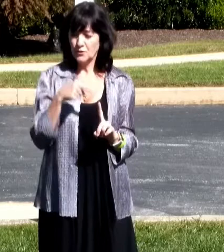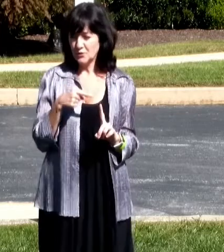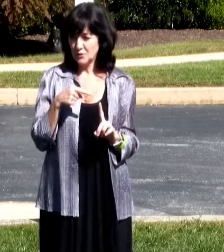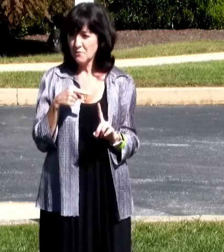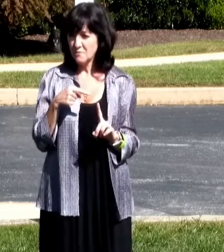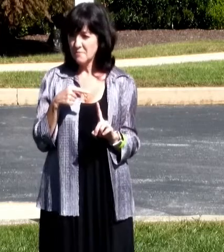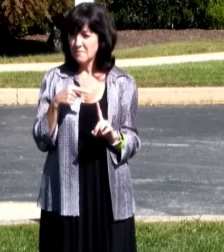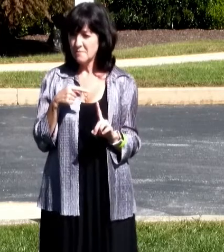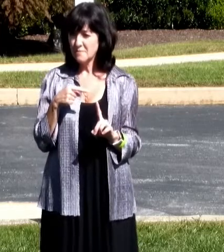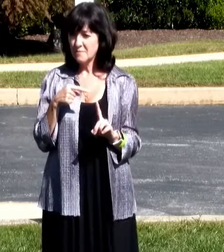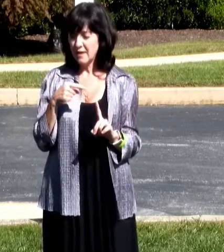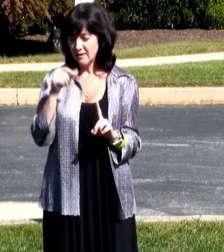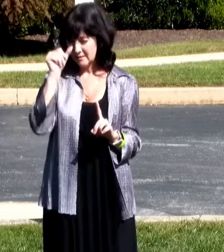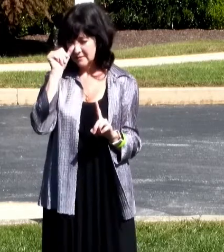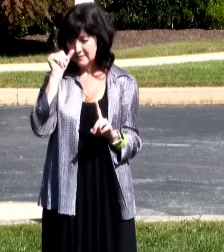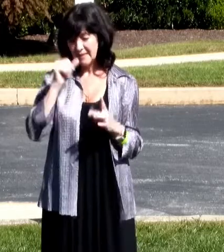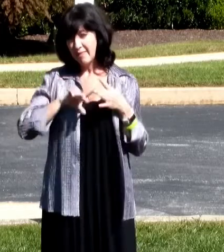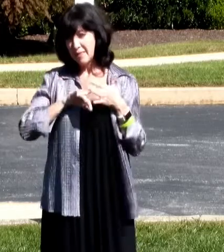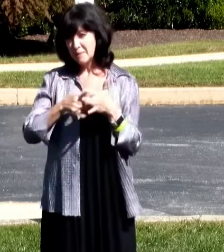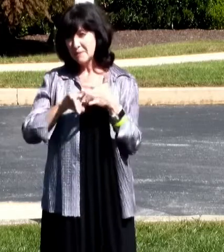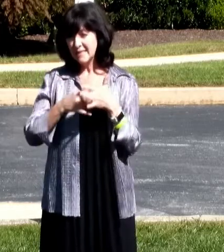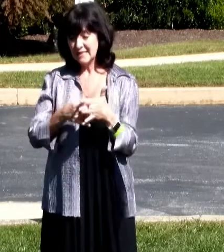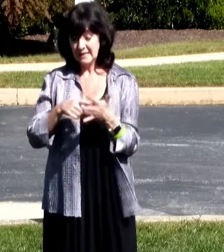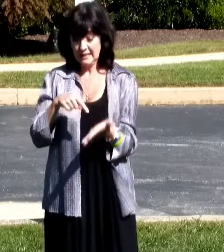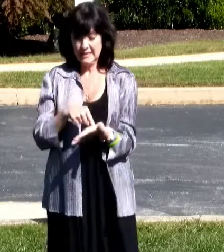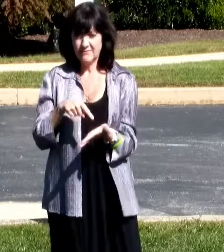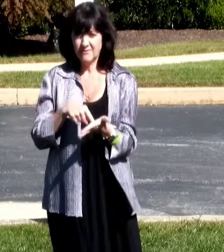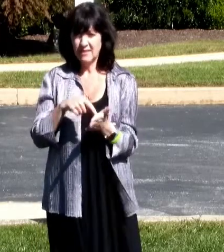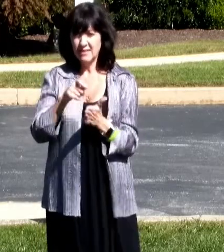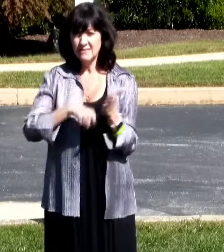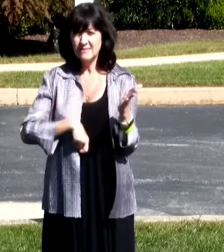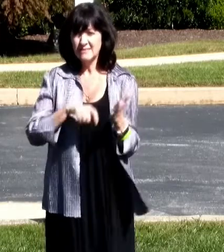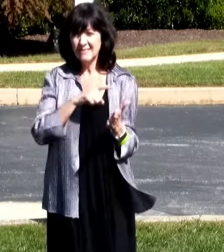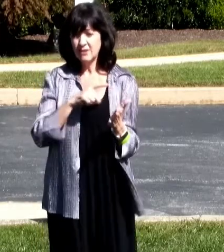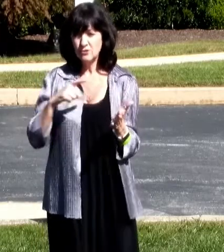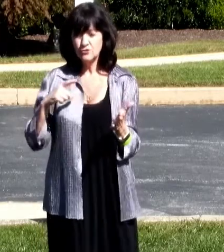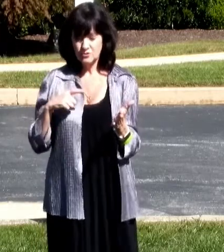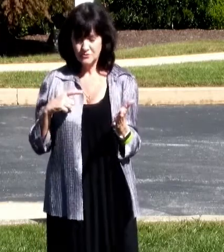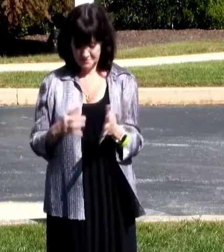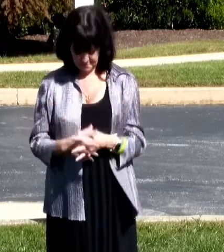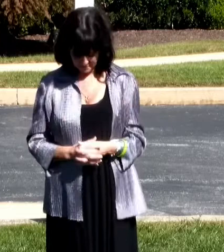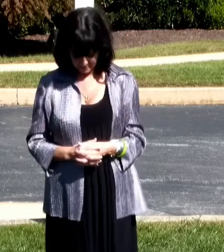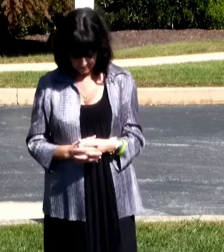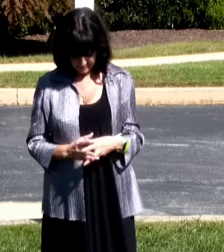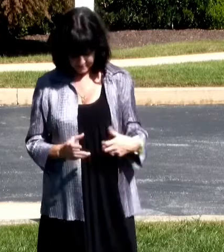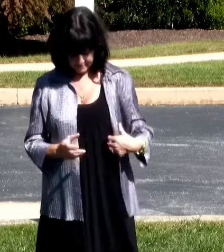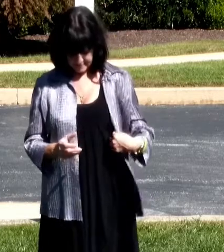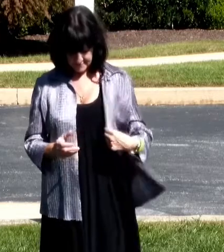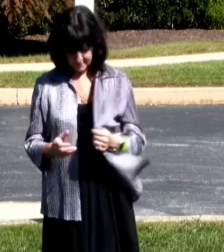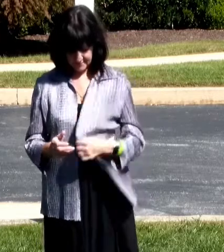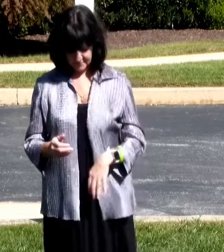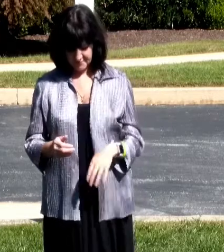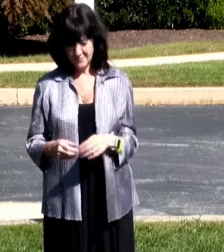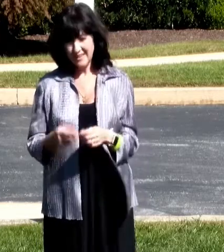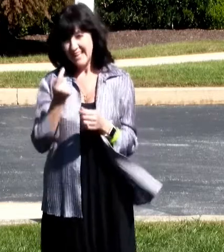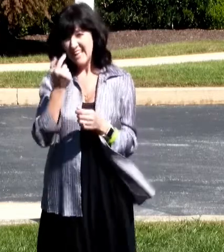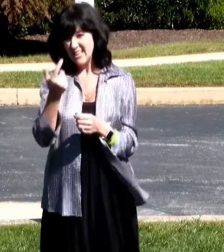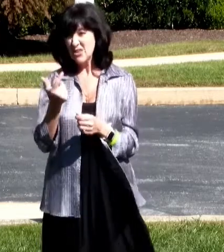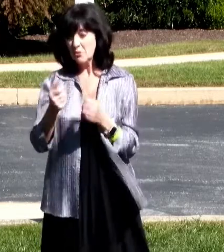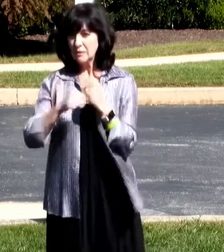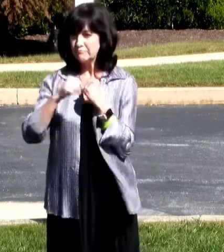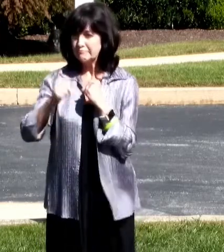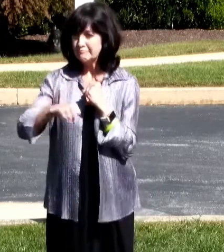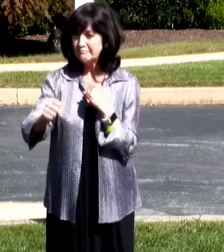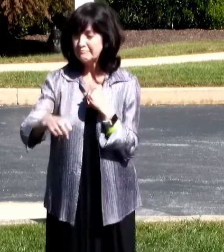kind of the genesis of legislation. This one is a particularly long story to go from how we